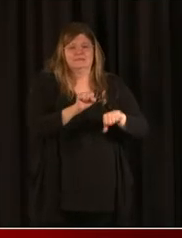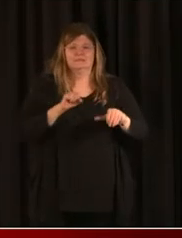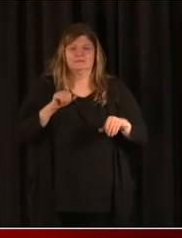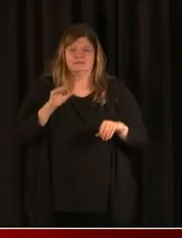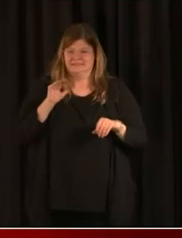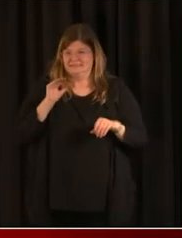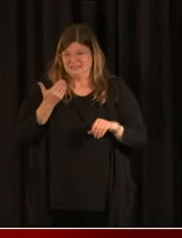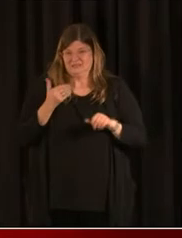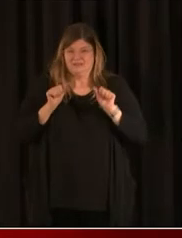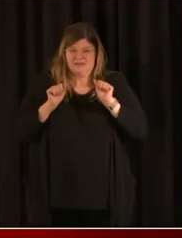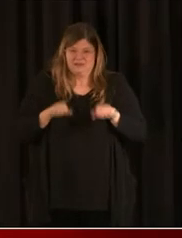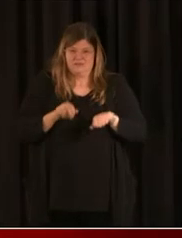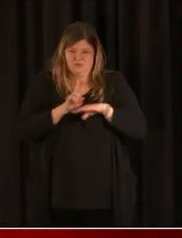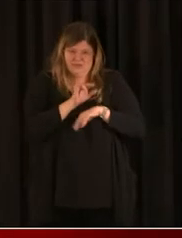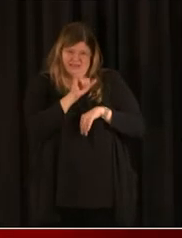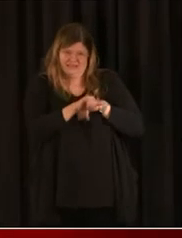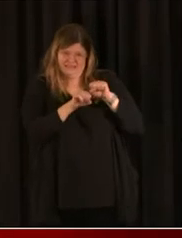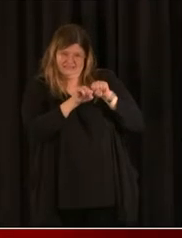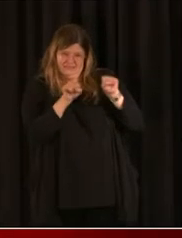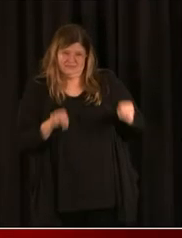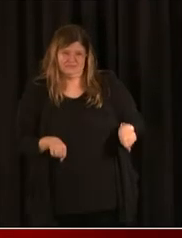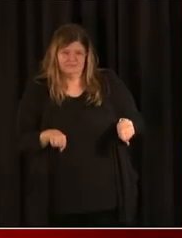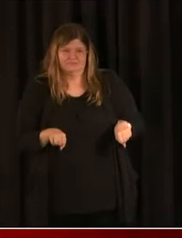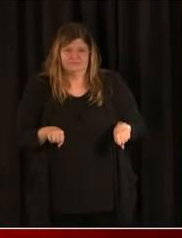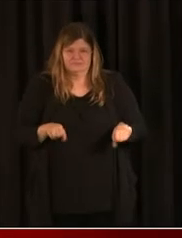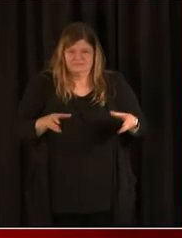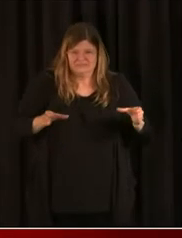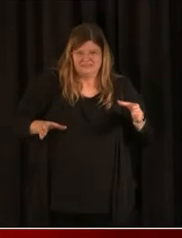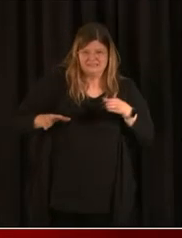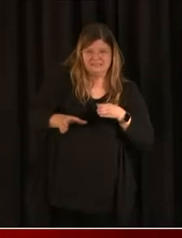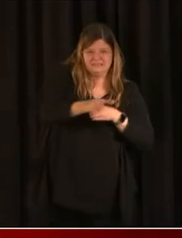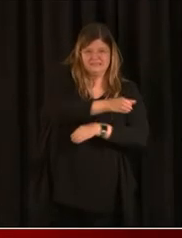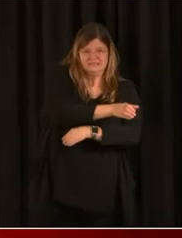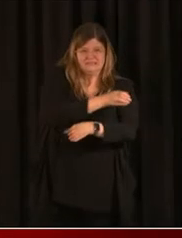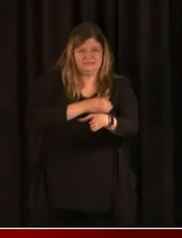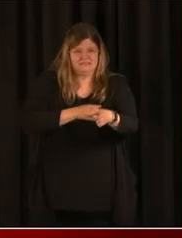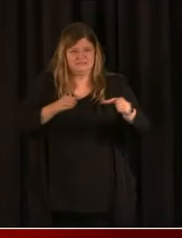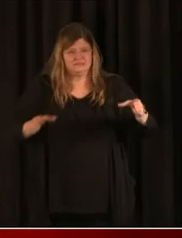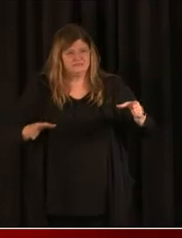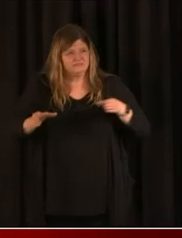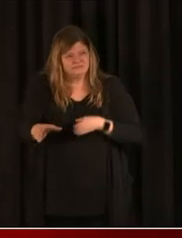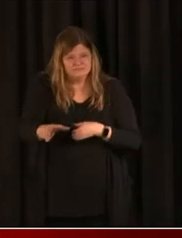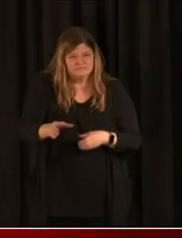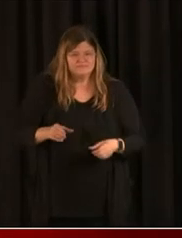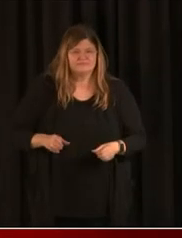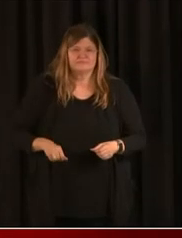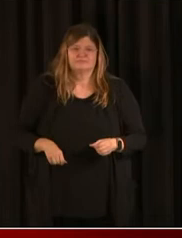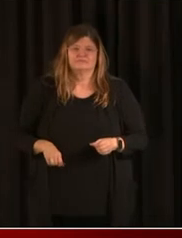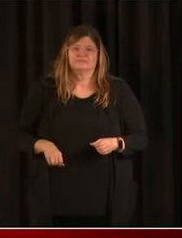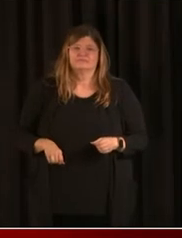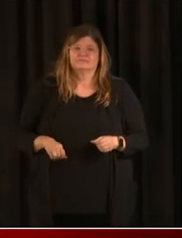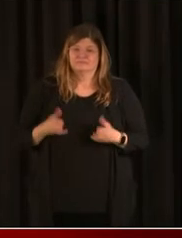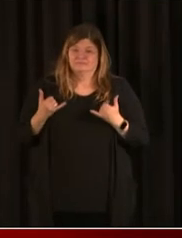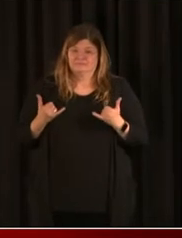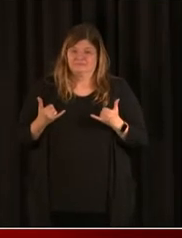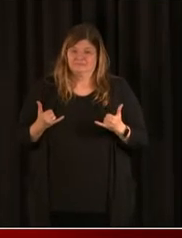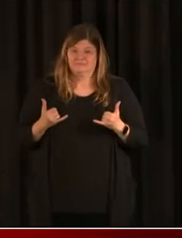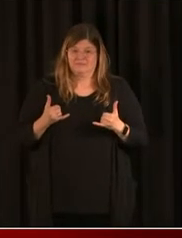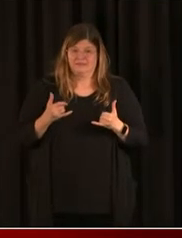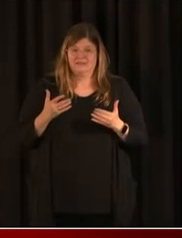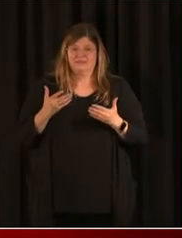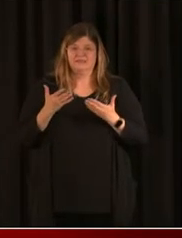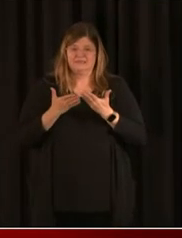Similarly, we can utilize station rotations, which are often used in the classroom anyways, and really can be